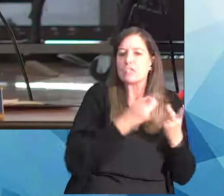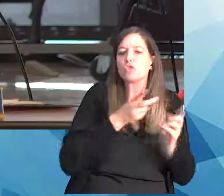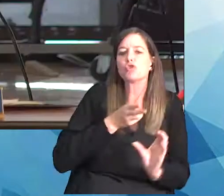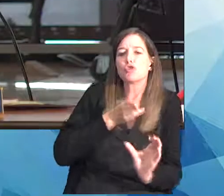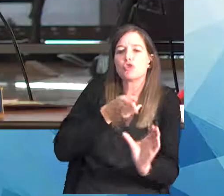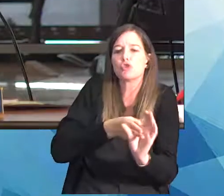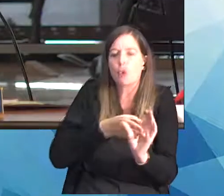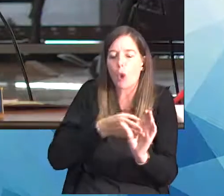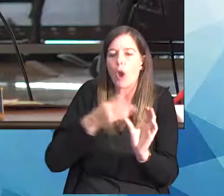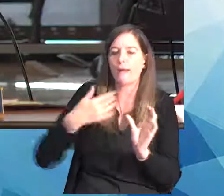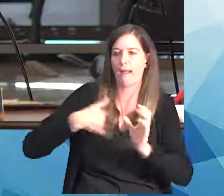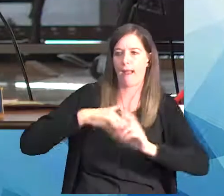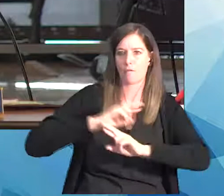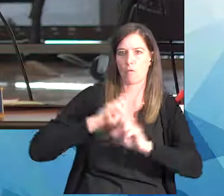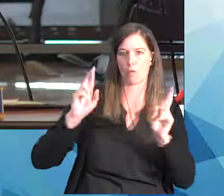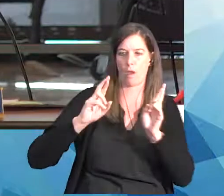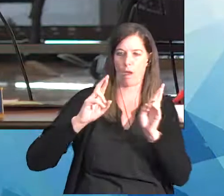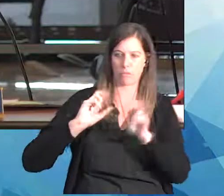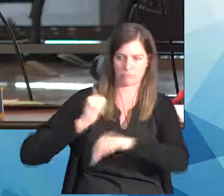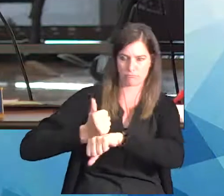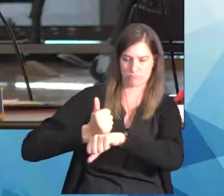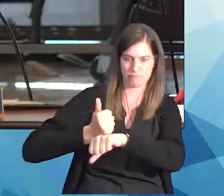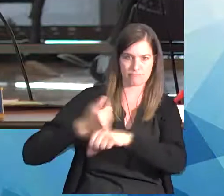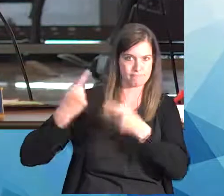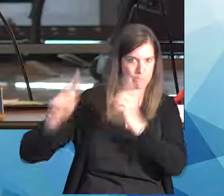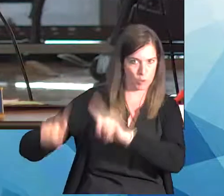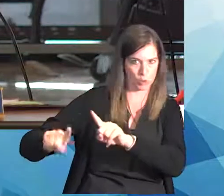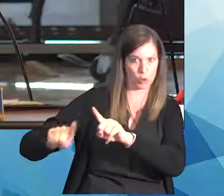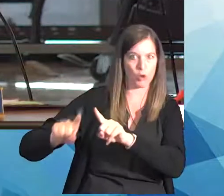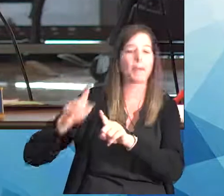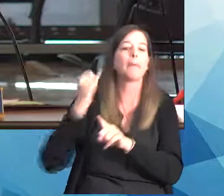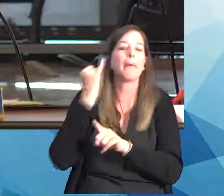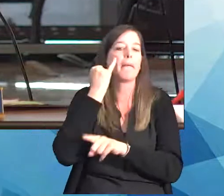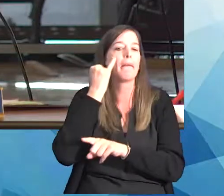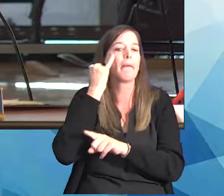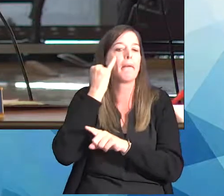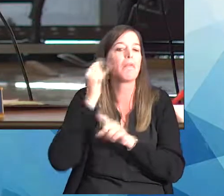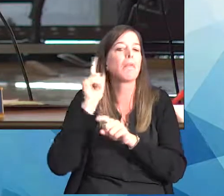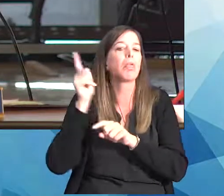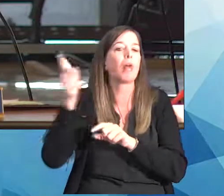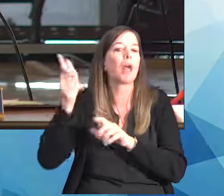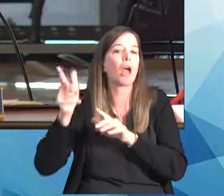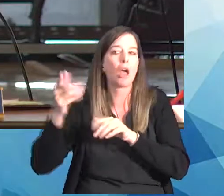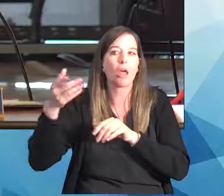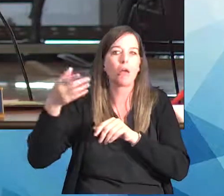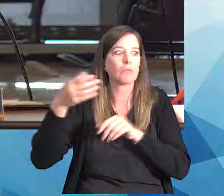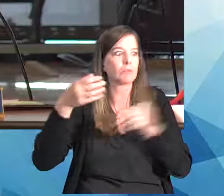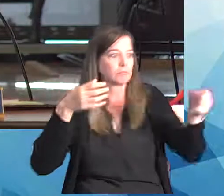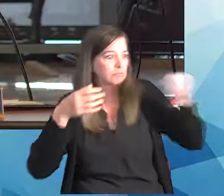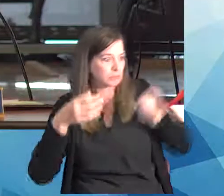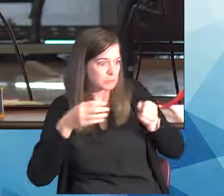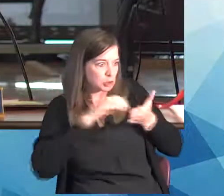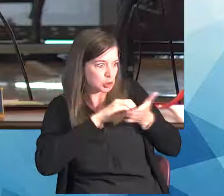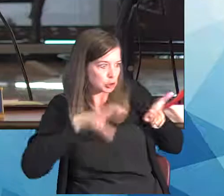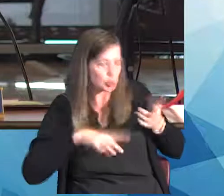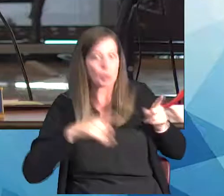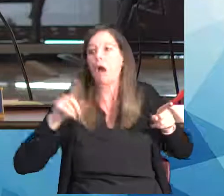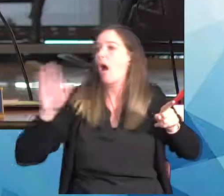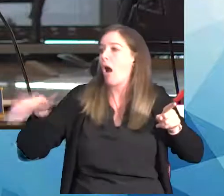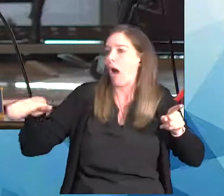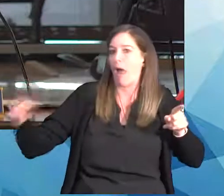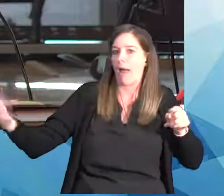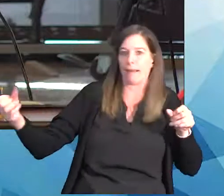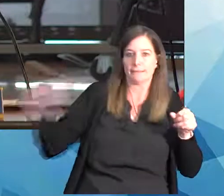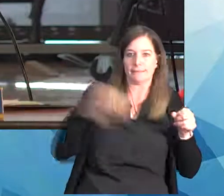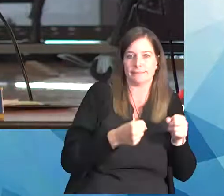in favor? In case they need us, and some join because they have a specific student in mind that may need us. So this is just 5 people that